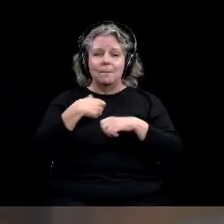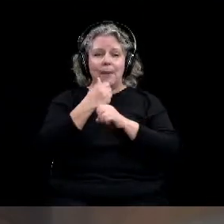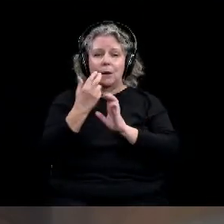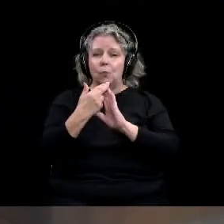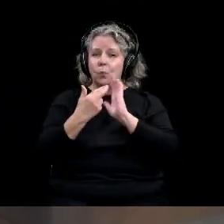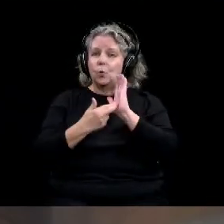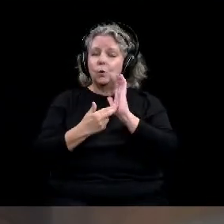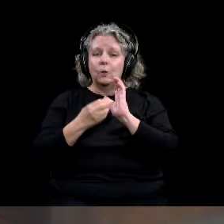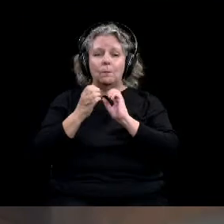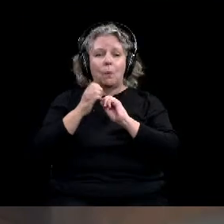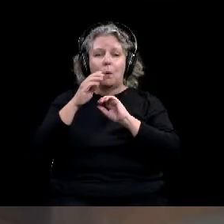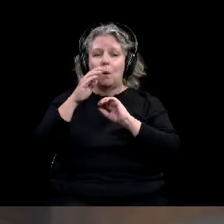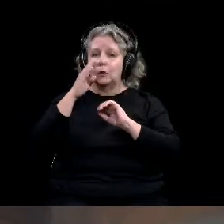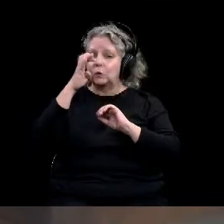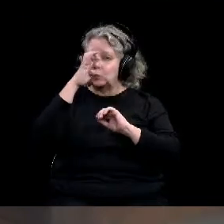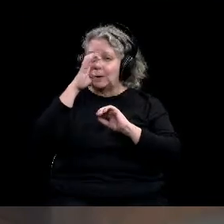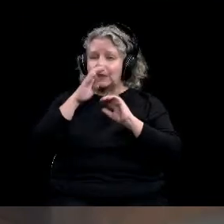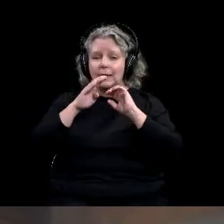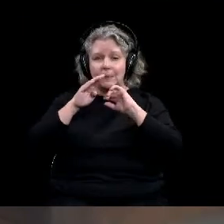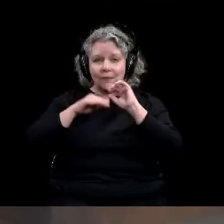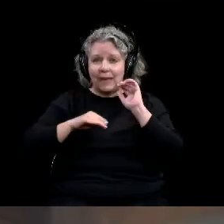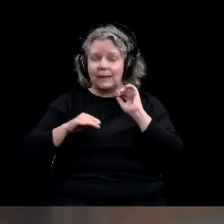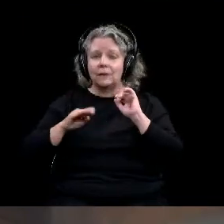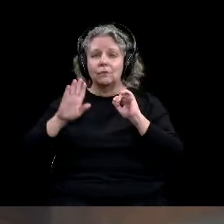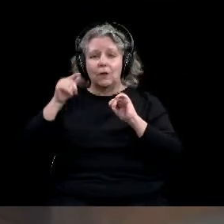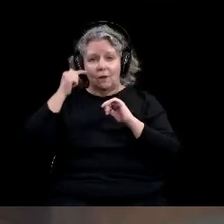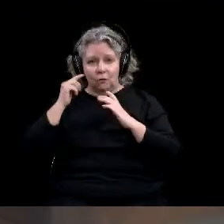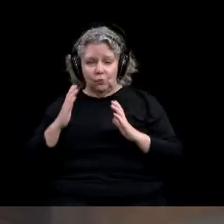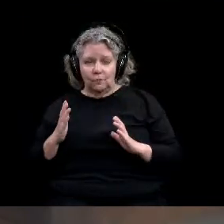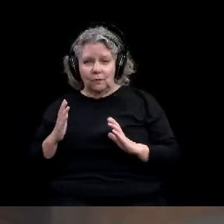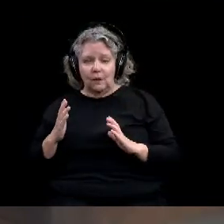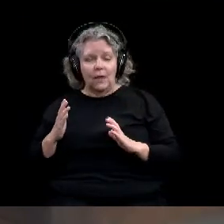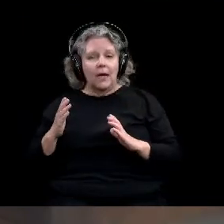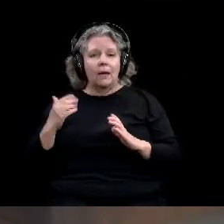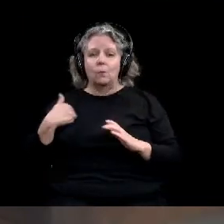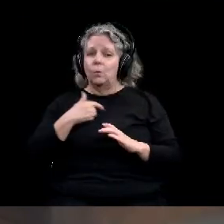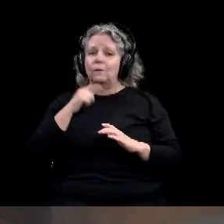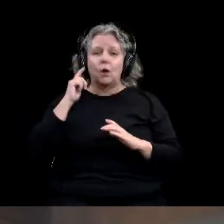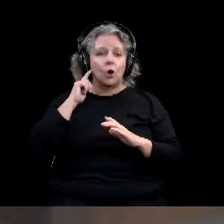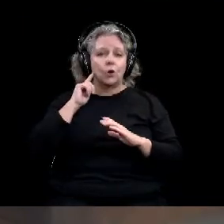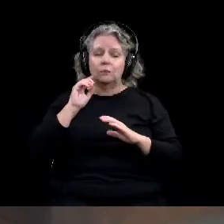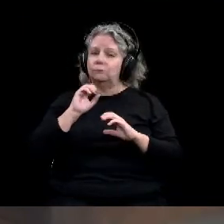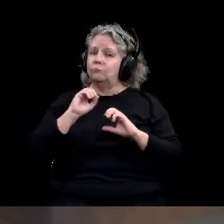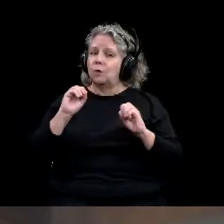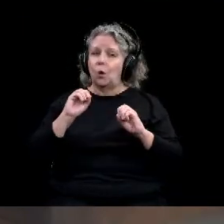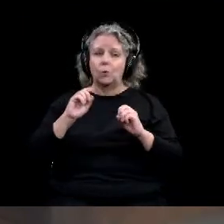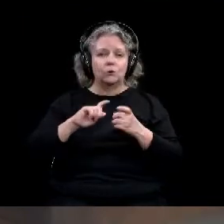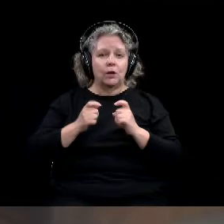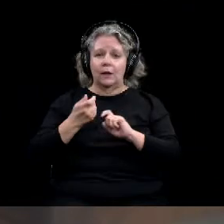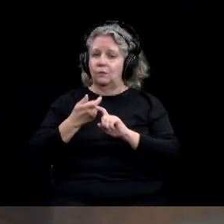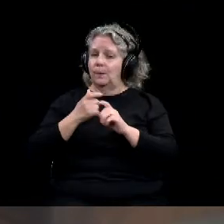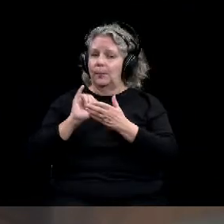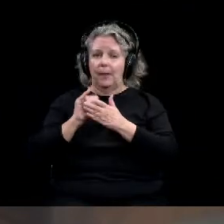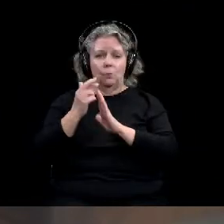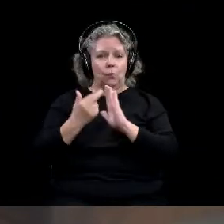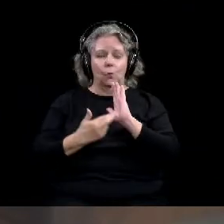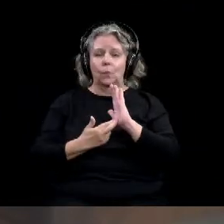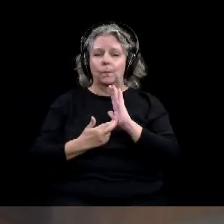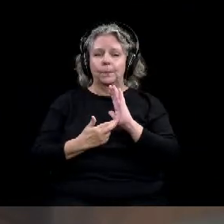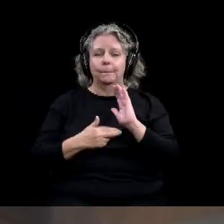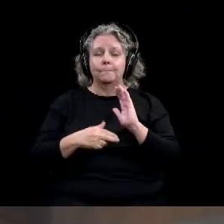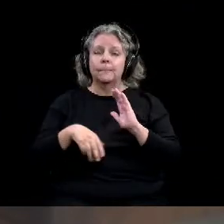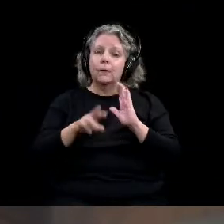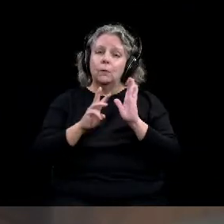might change. The Waco-McLennan County Emergency Operations Center is working with the Texas Department of Emergency